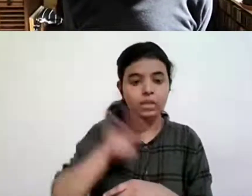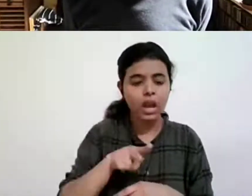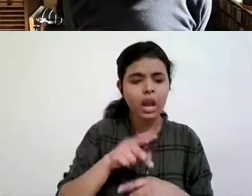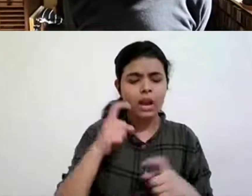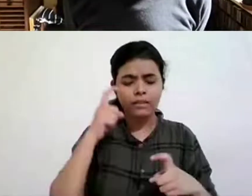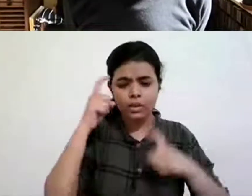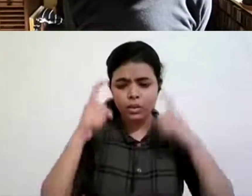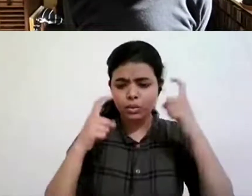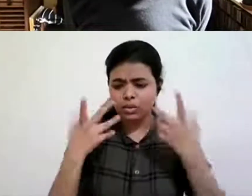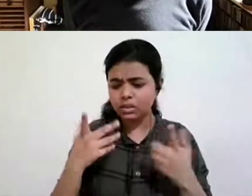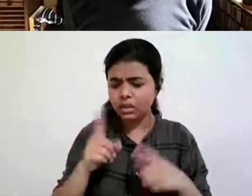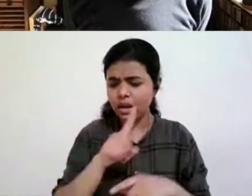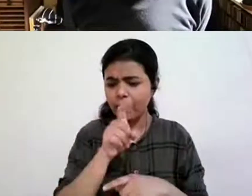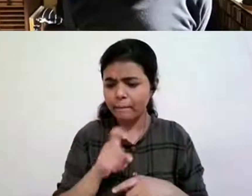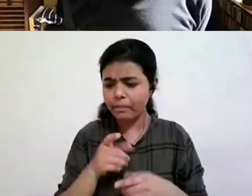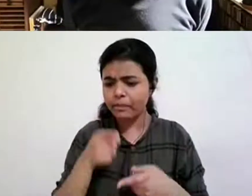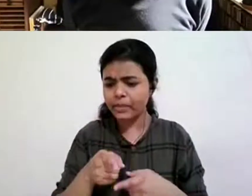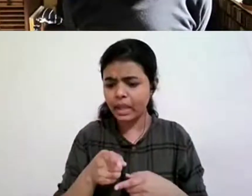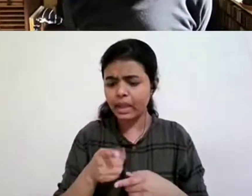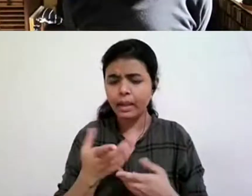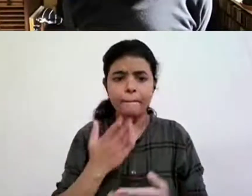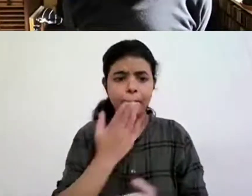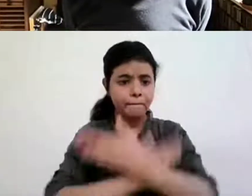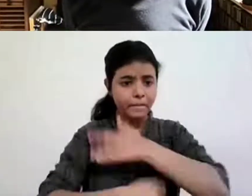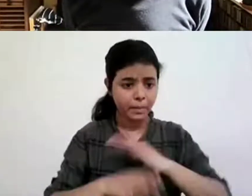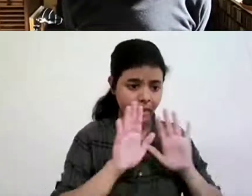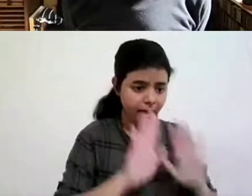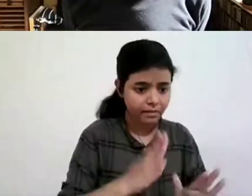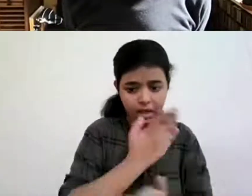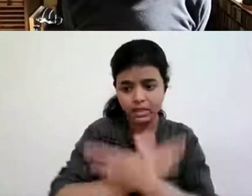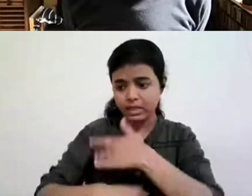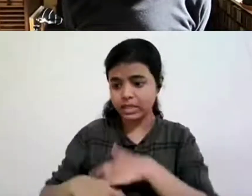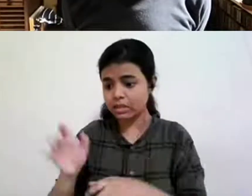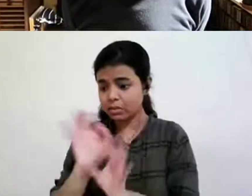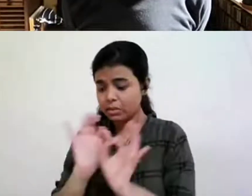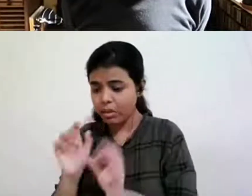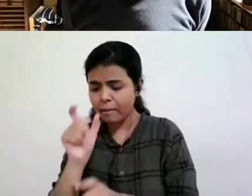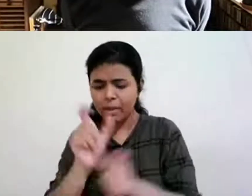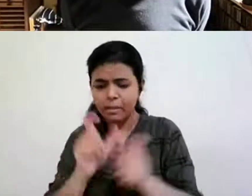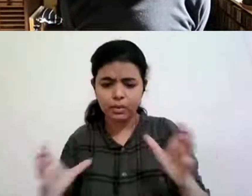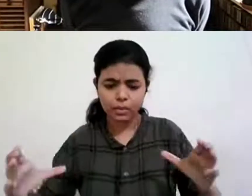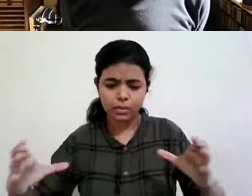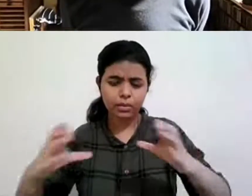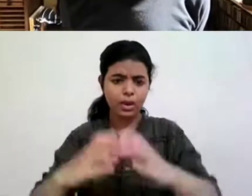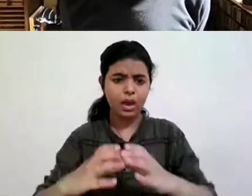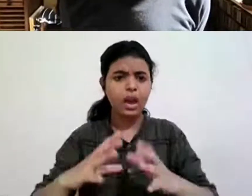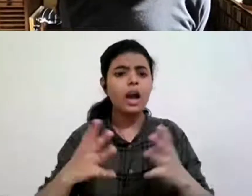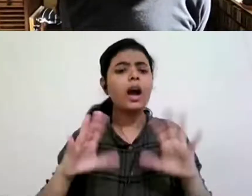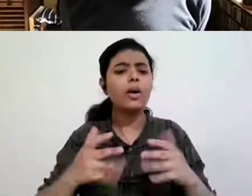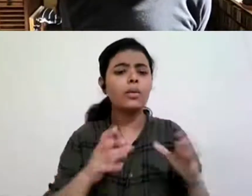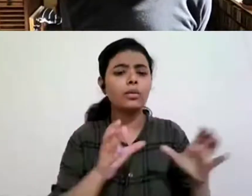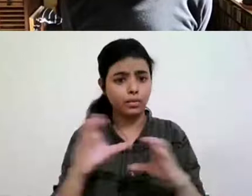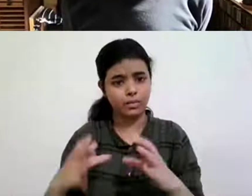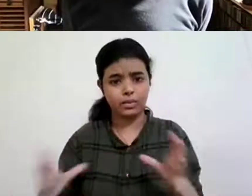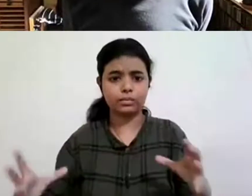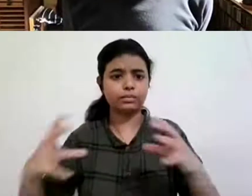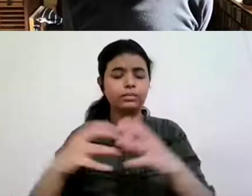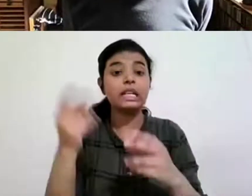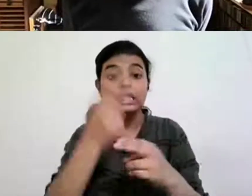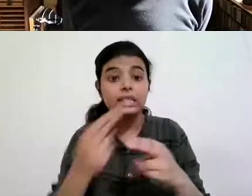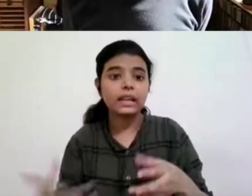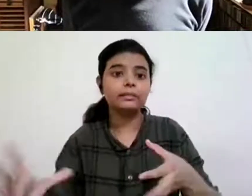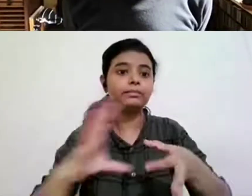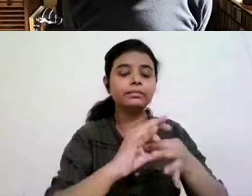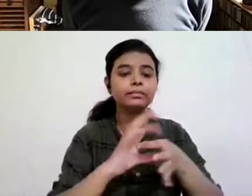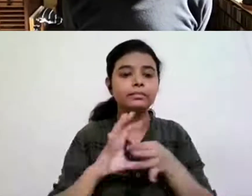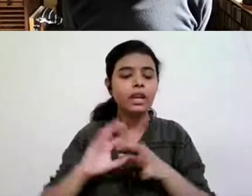of how people with and without disabilities can be brought together with the means of design. So even as he